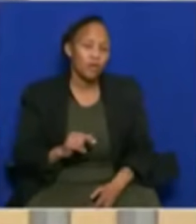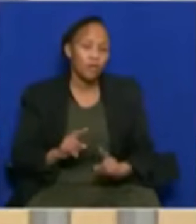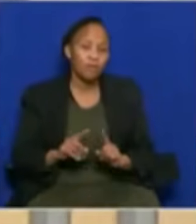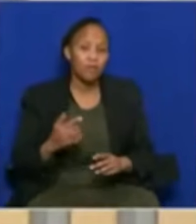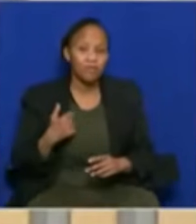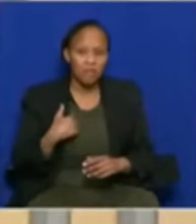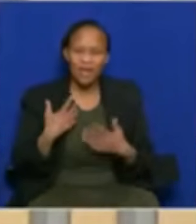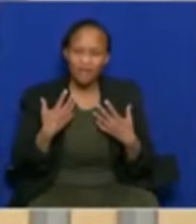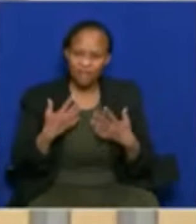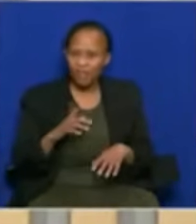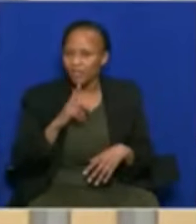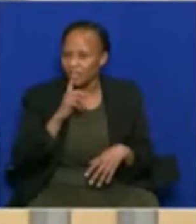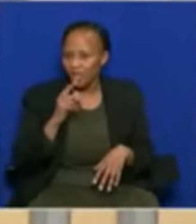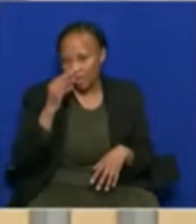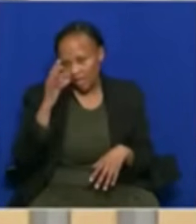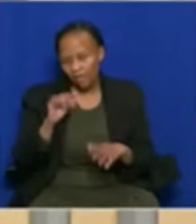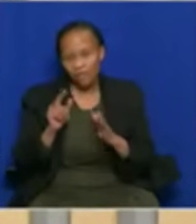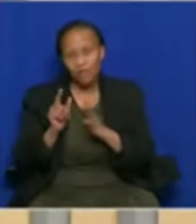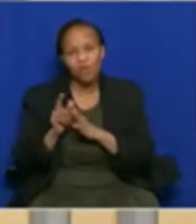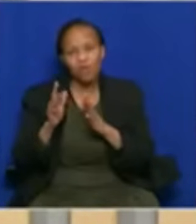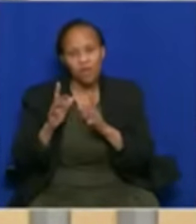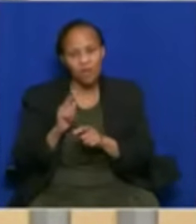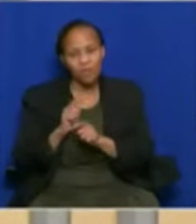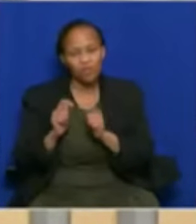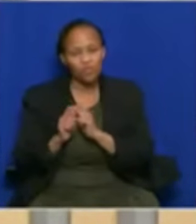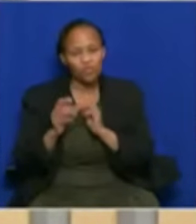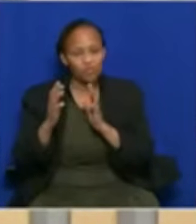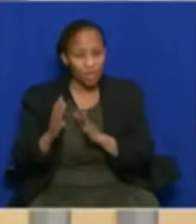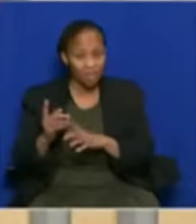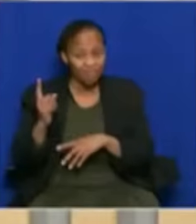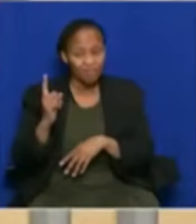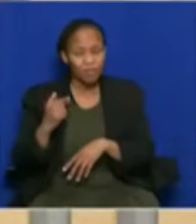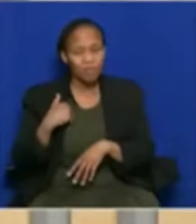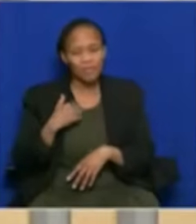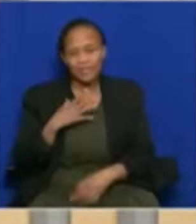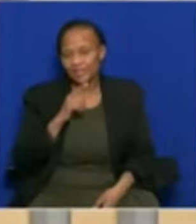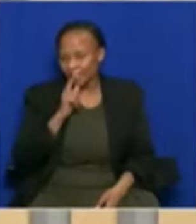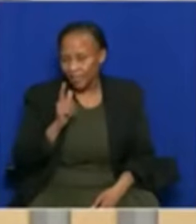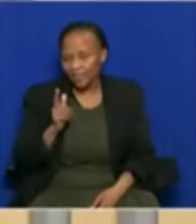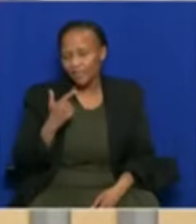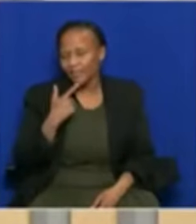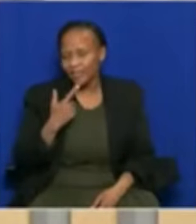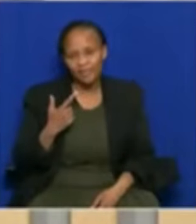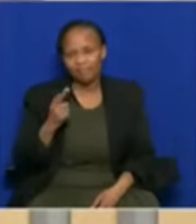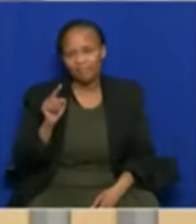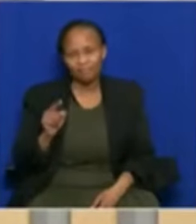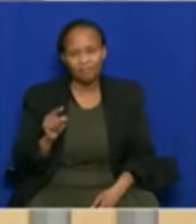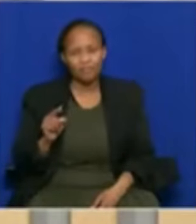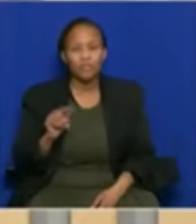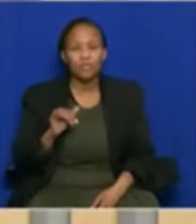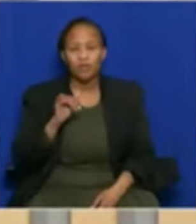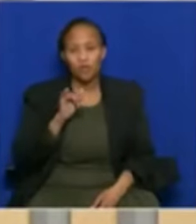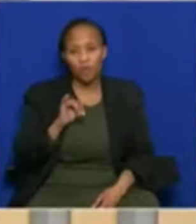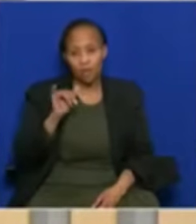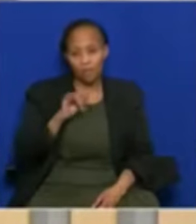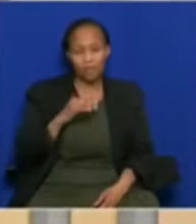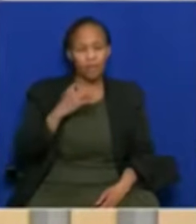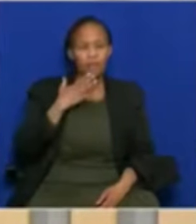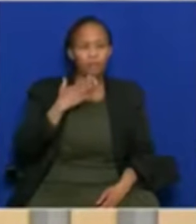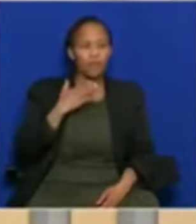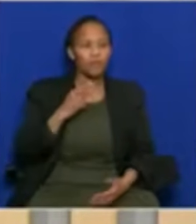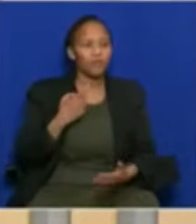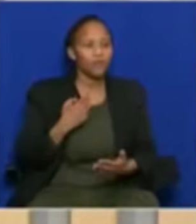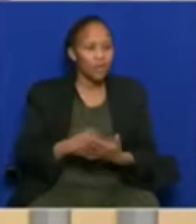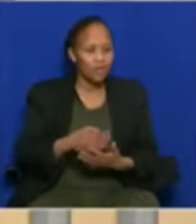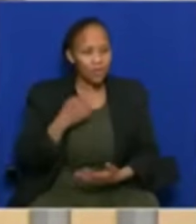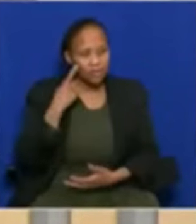crime scenes, and I think if I'm not mistaken, and if I can maybe just have a look at one of my notebooks that I was writing whilst I was